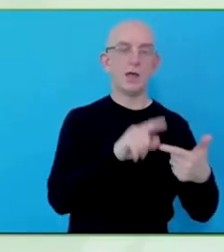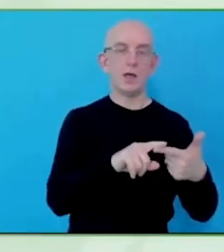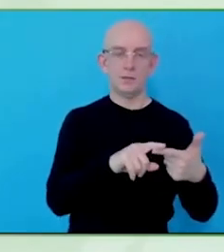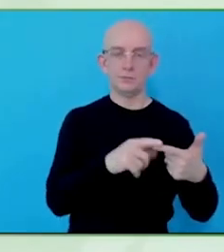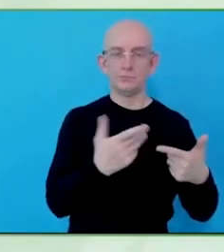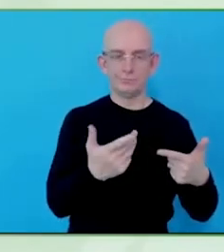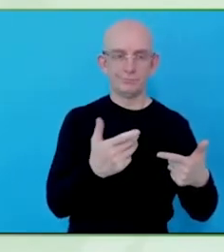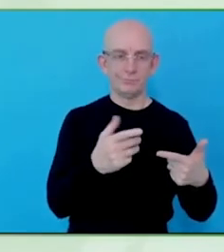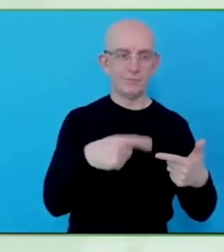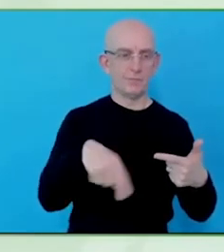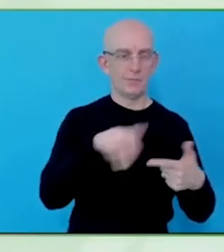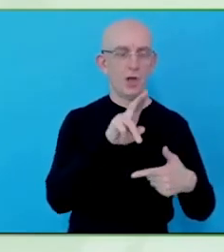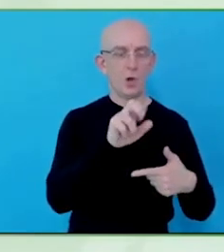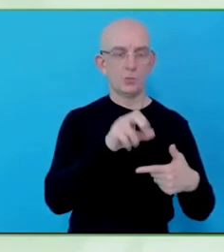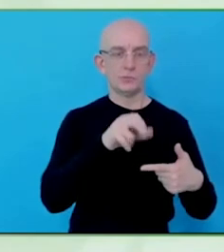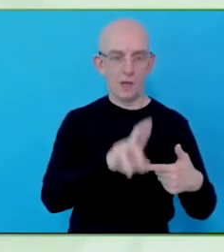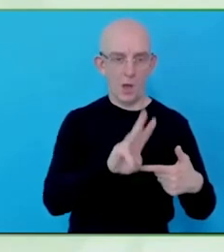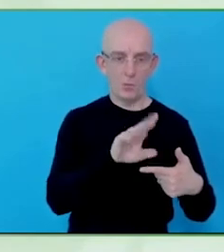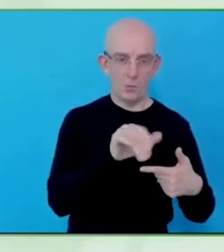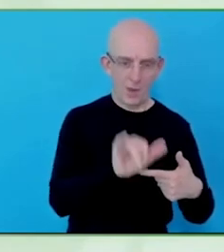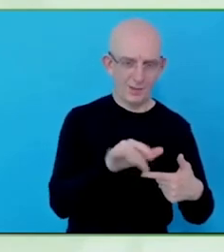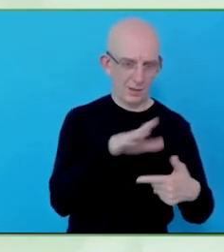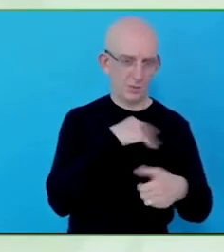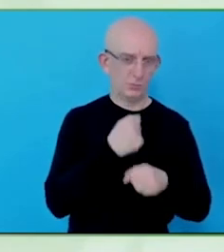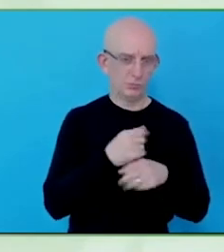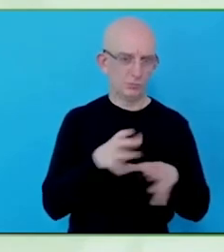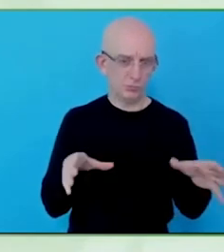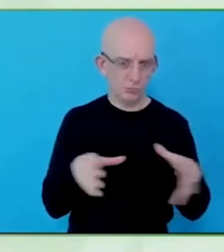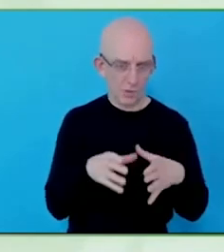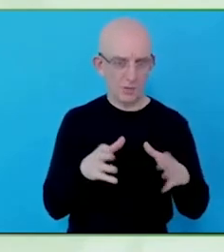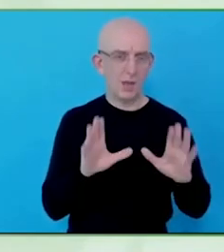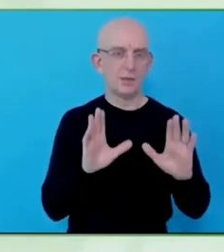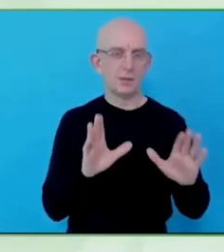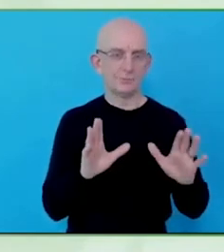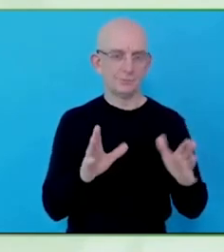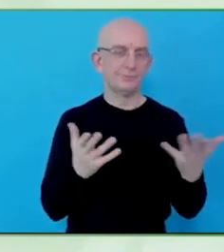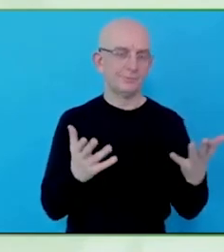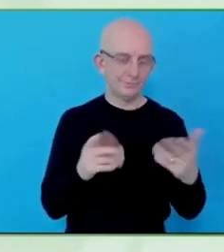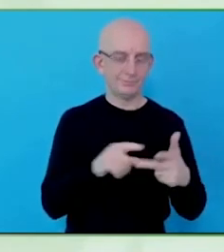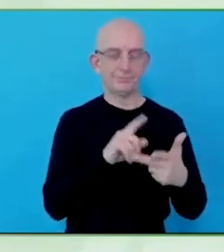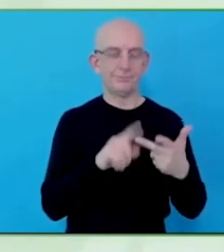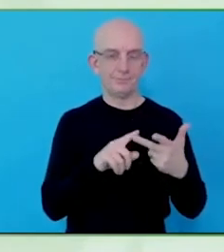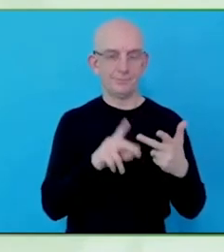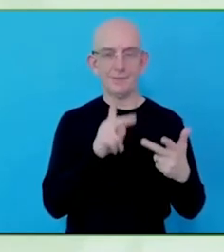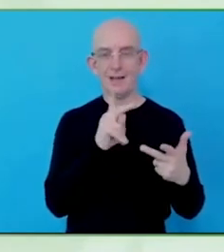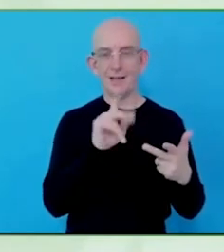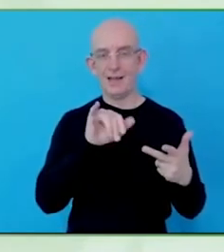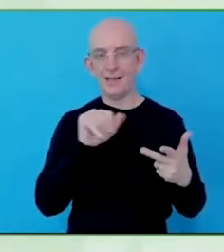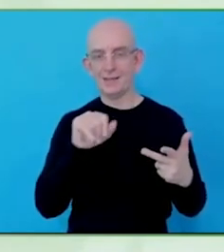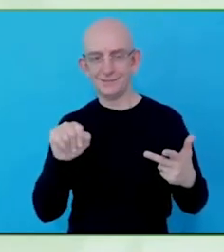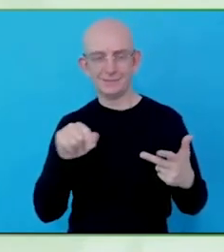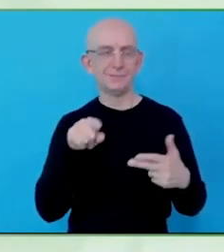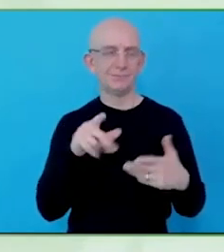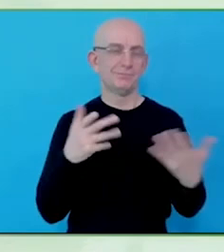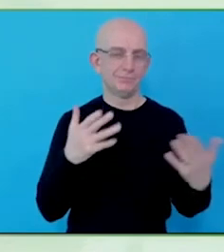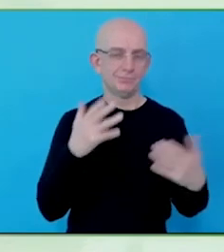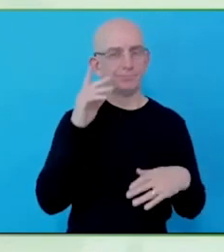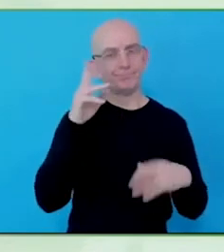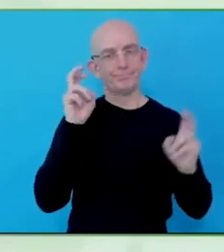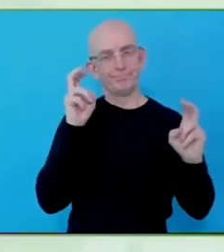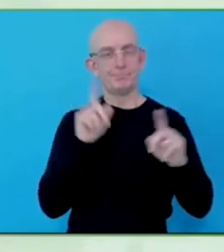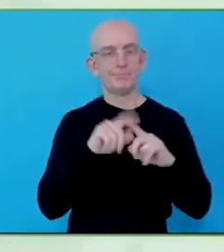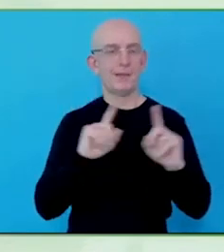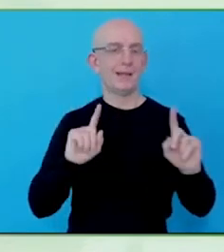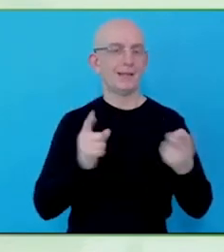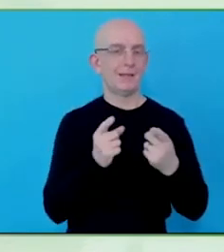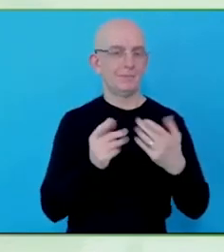searching, look for WCAG audit. And there, when you contact an auditor, ask if they do it in-house.